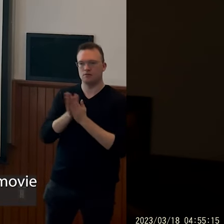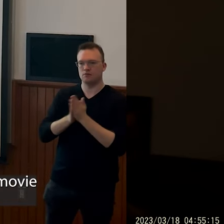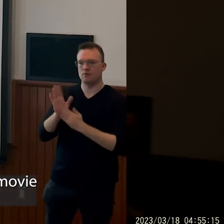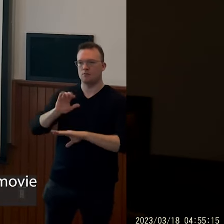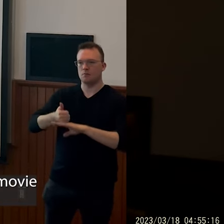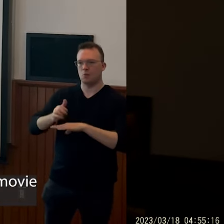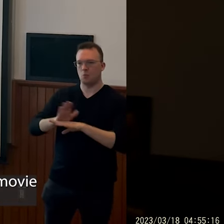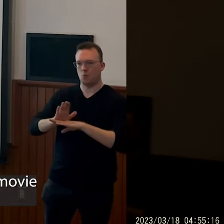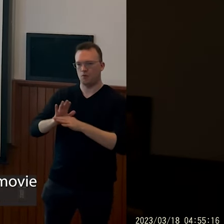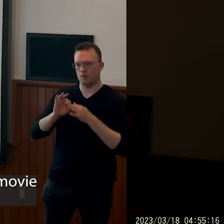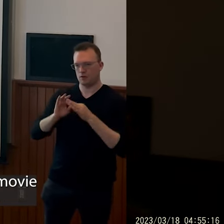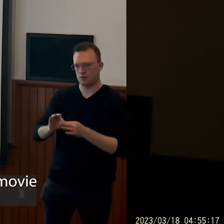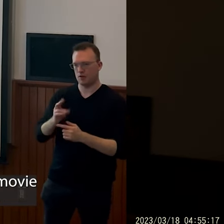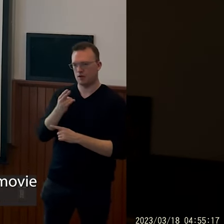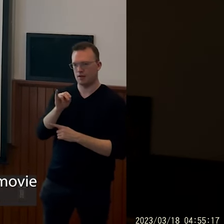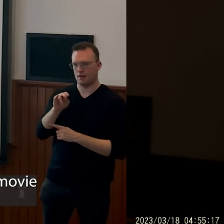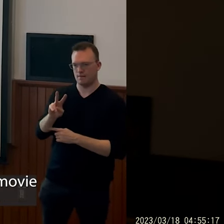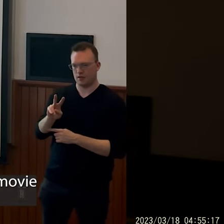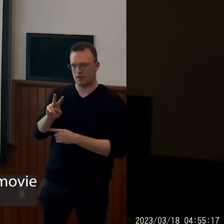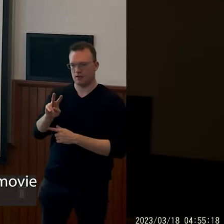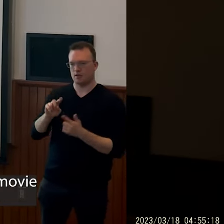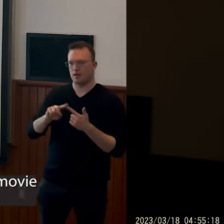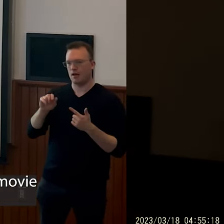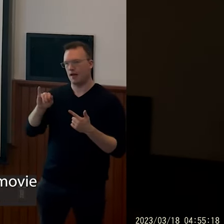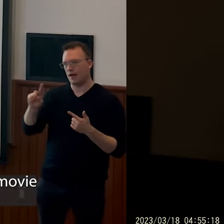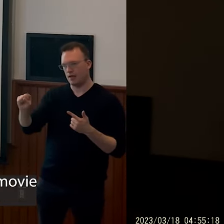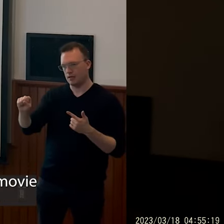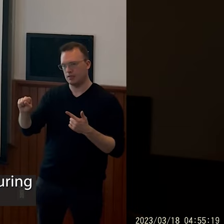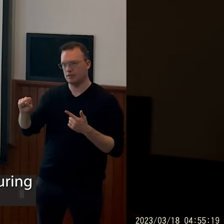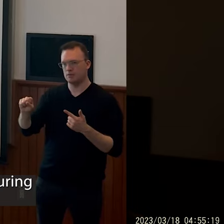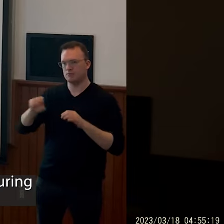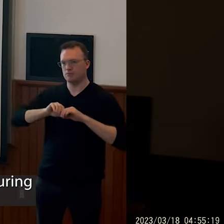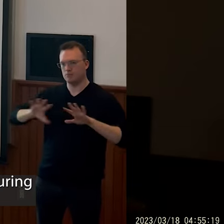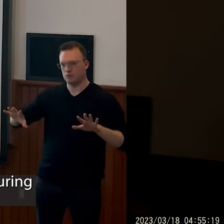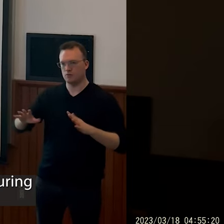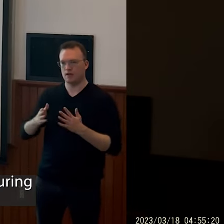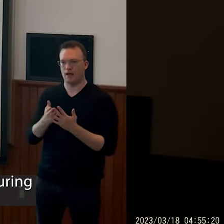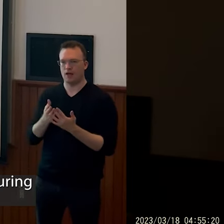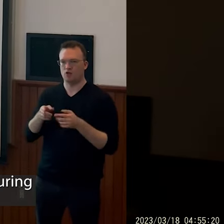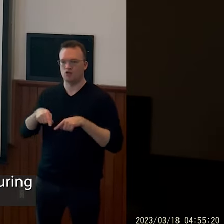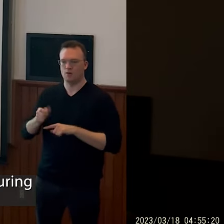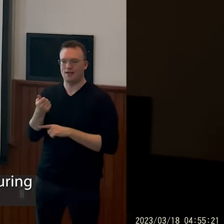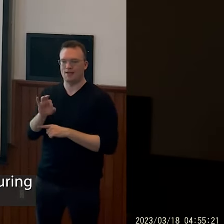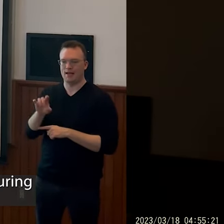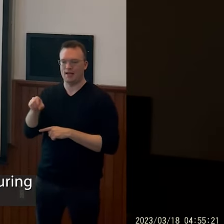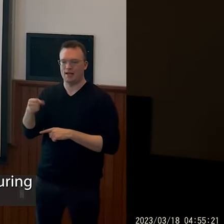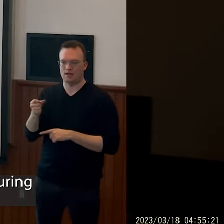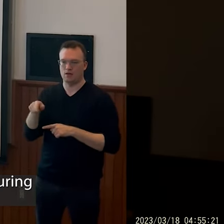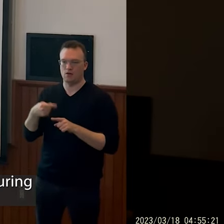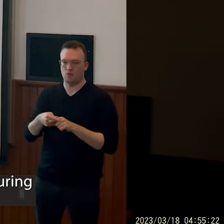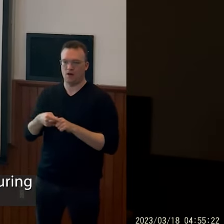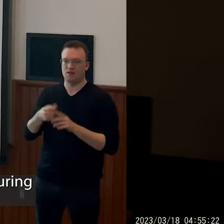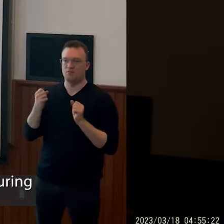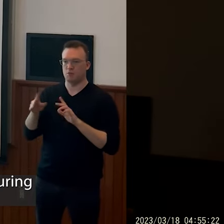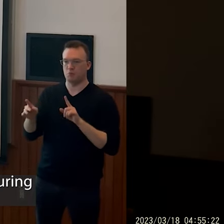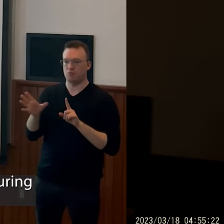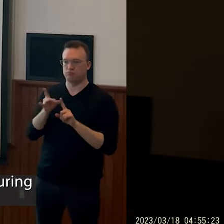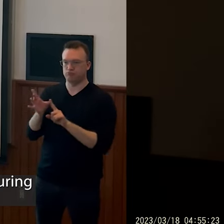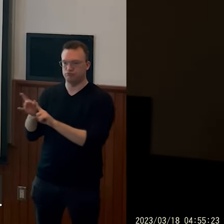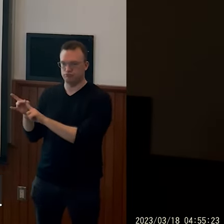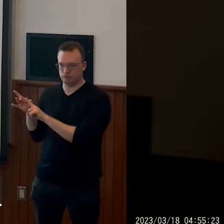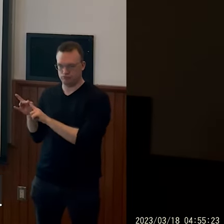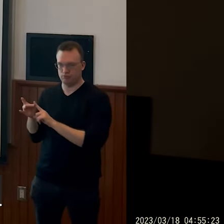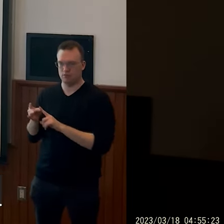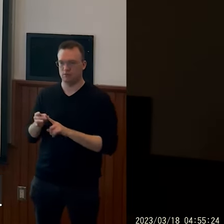movie about the HIV and AIDS, particularly through the 80s. During the biggest, the most difficult time